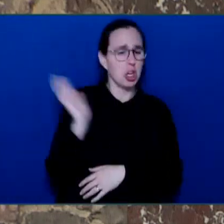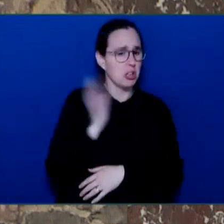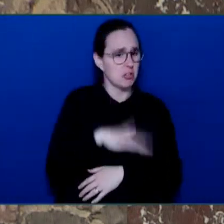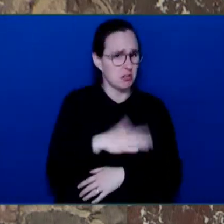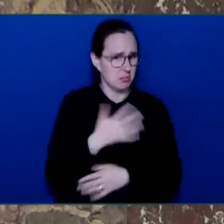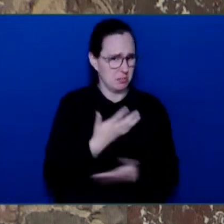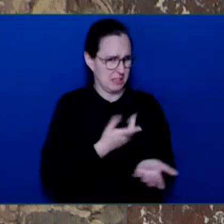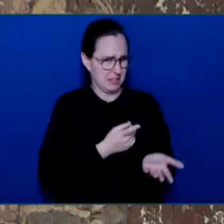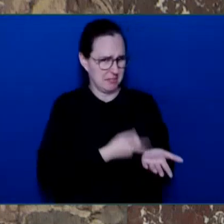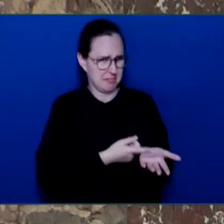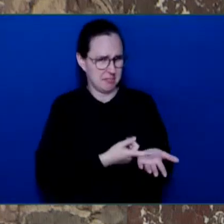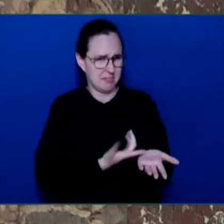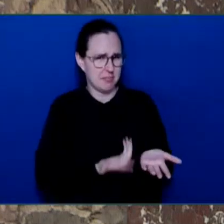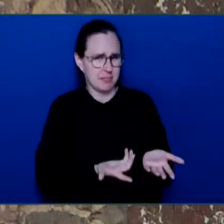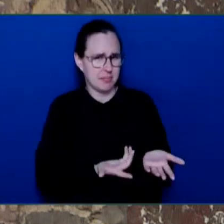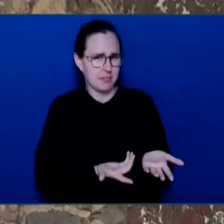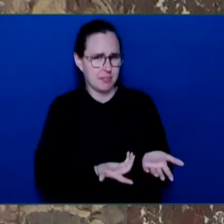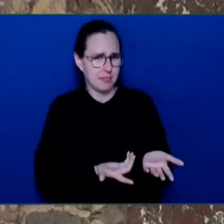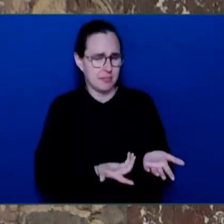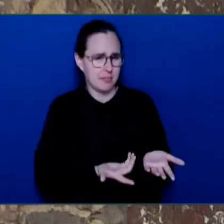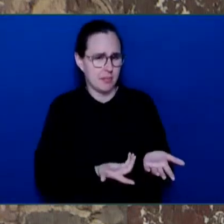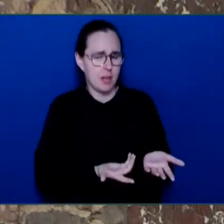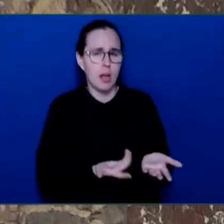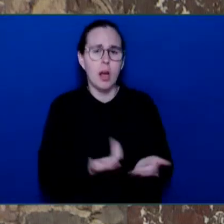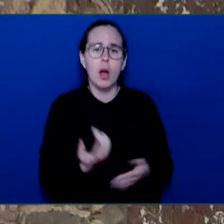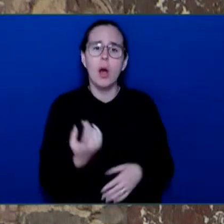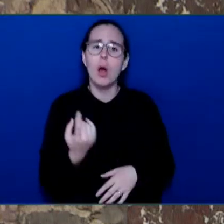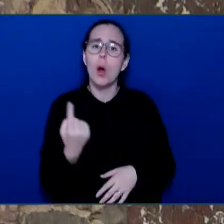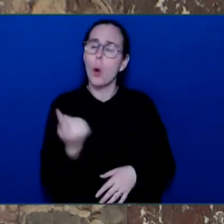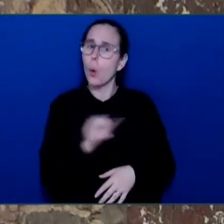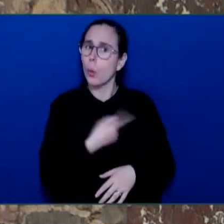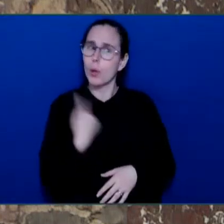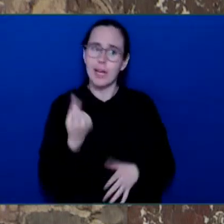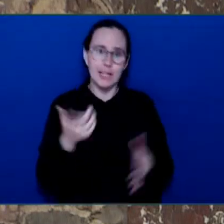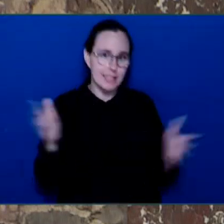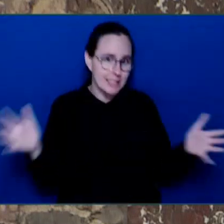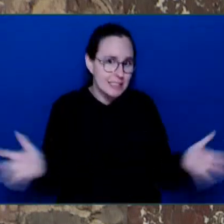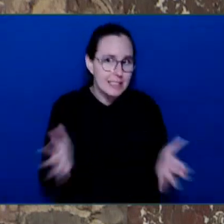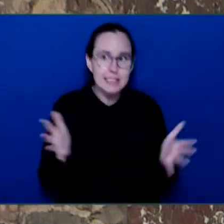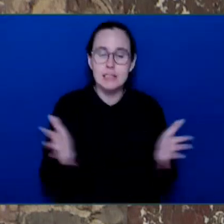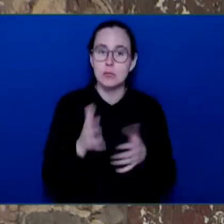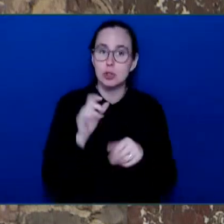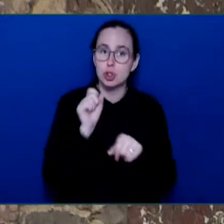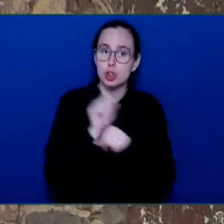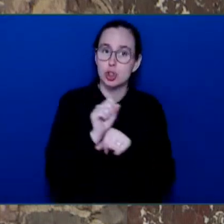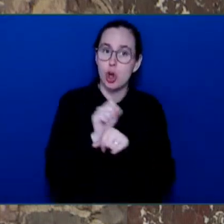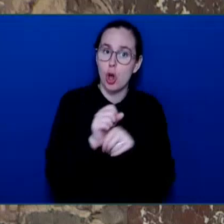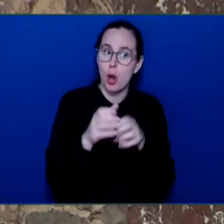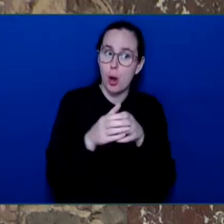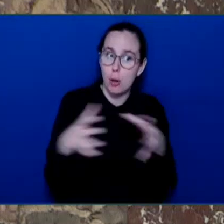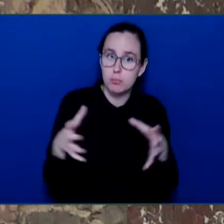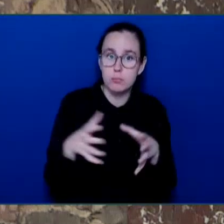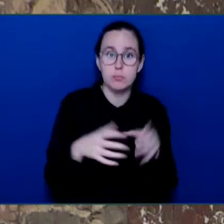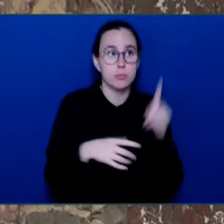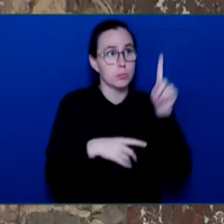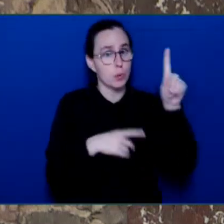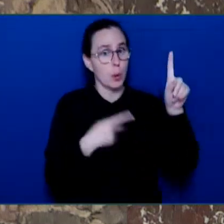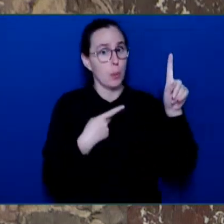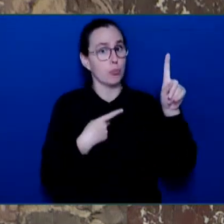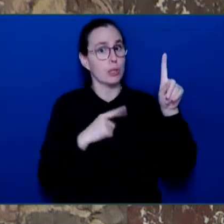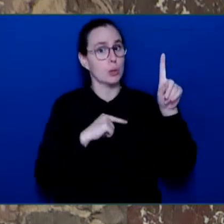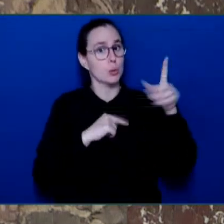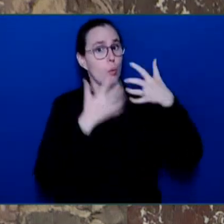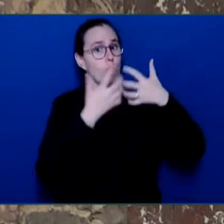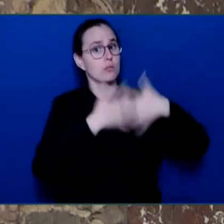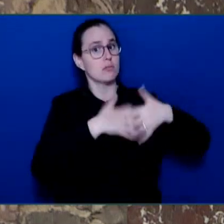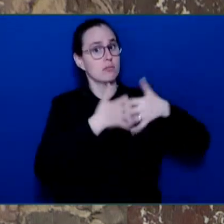the refinery in Prince George, Canada's first renewable diesel facility? How do you have a sensible conversation in this place when the member doesn't even believe that